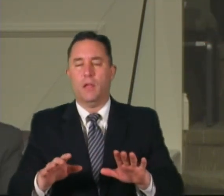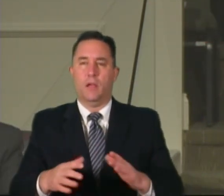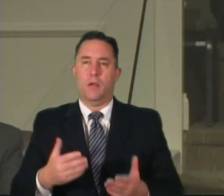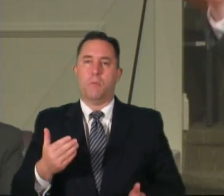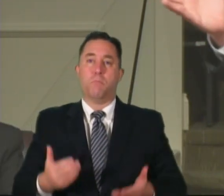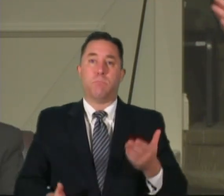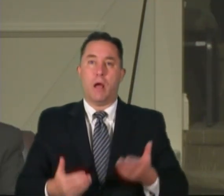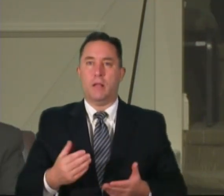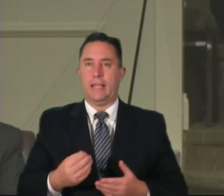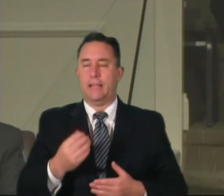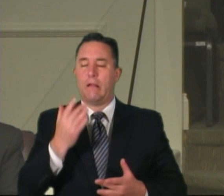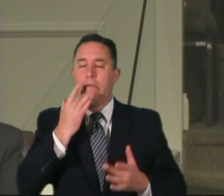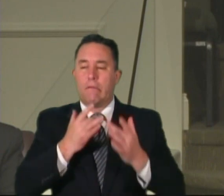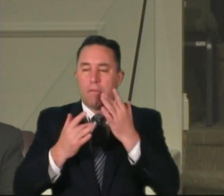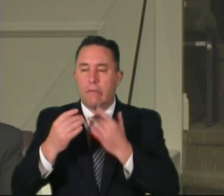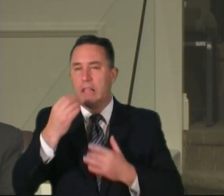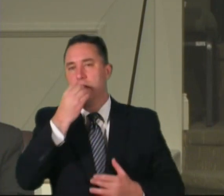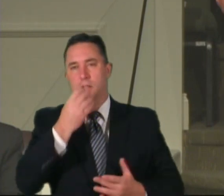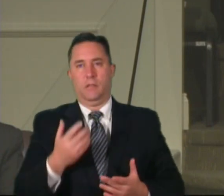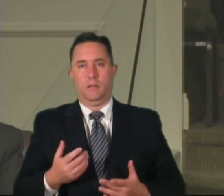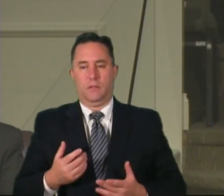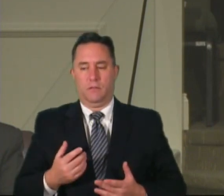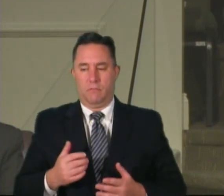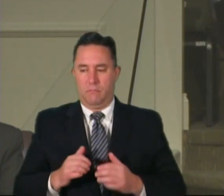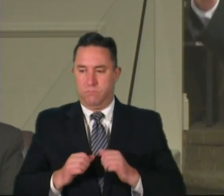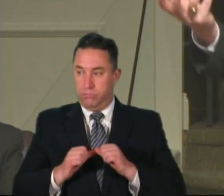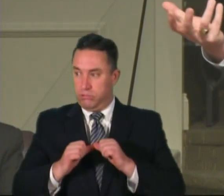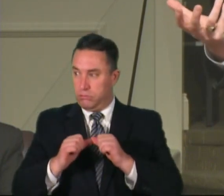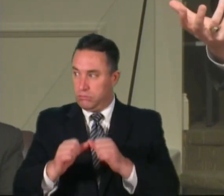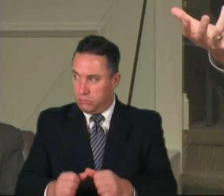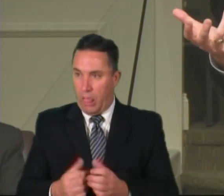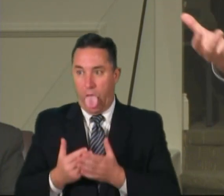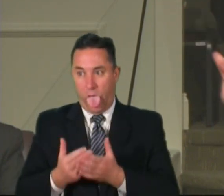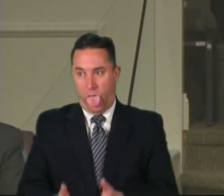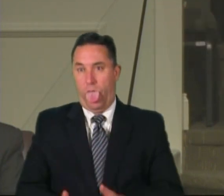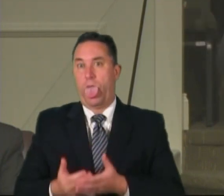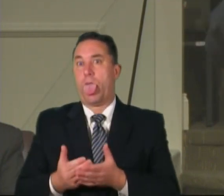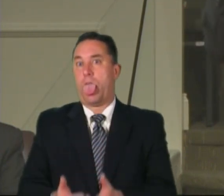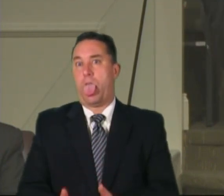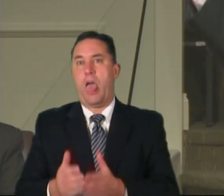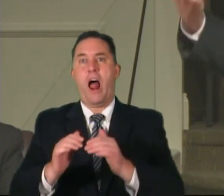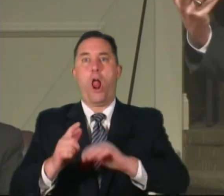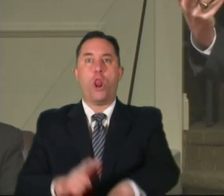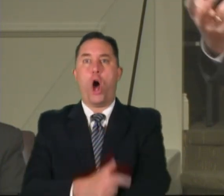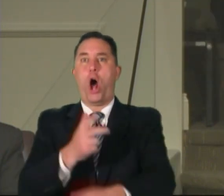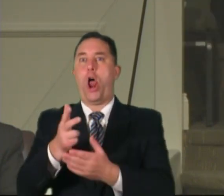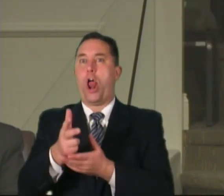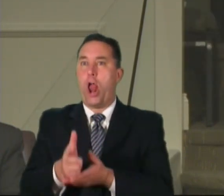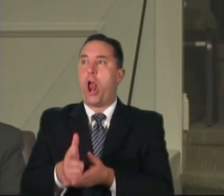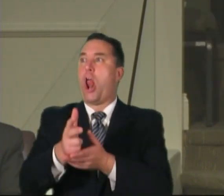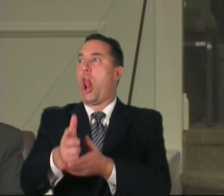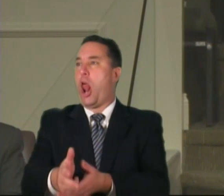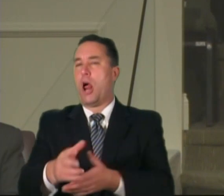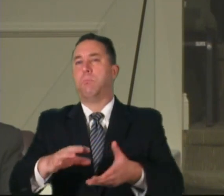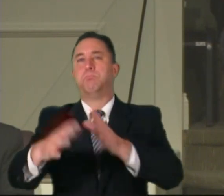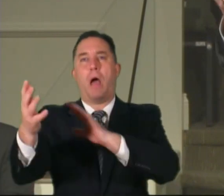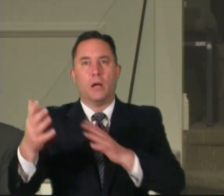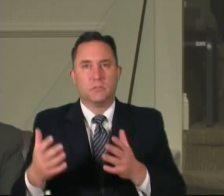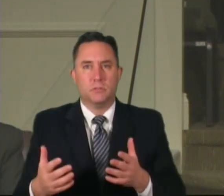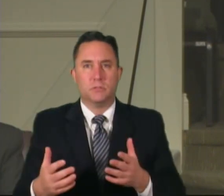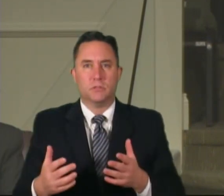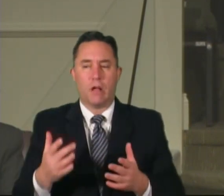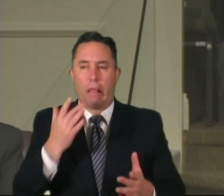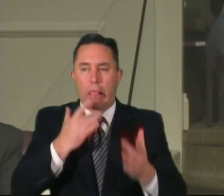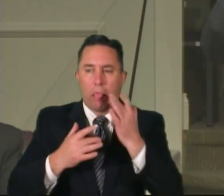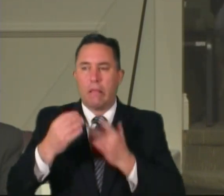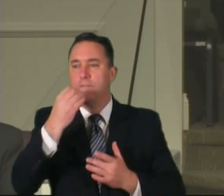probably eaten very little. They're wondering how long we're going to be out here on this boat. How long are we going to be out here in this mess? and they were